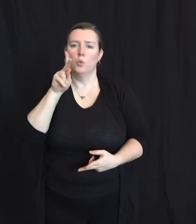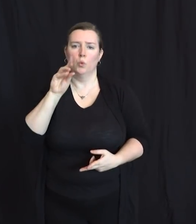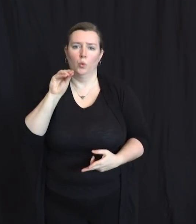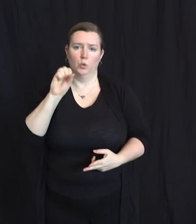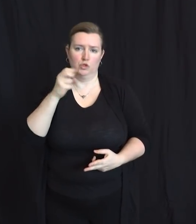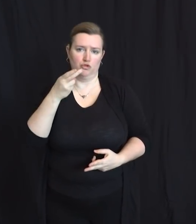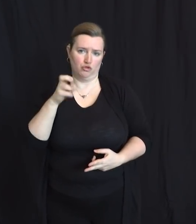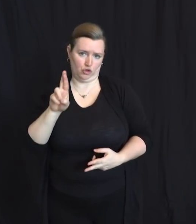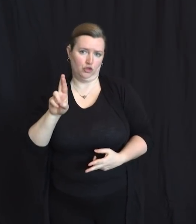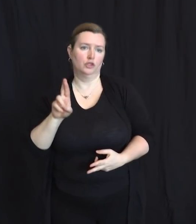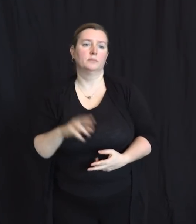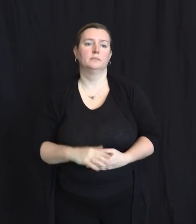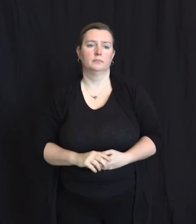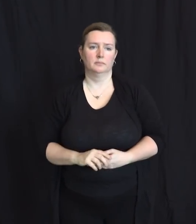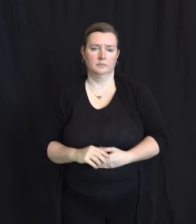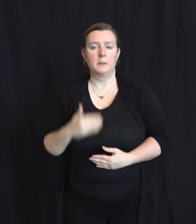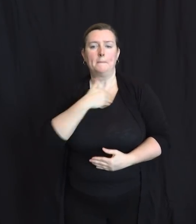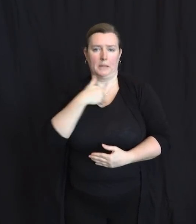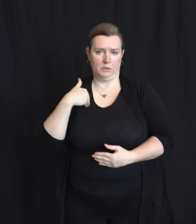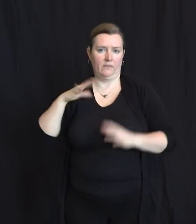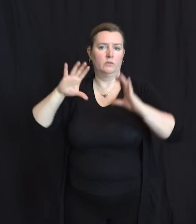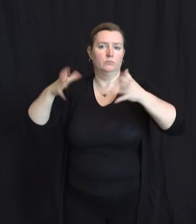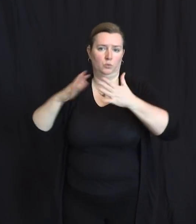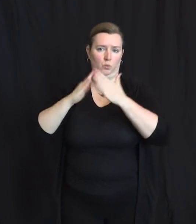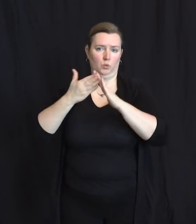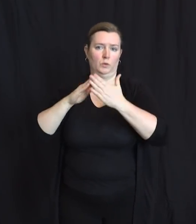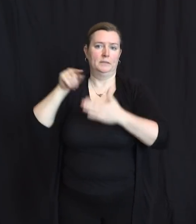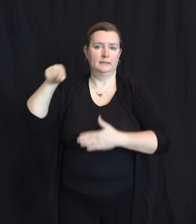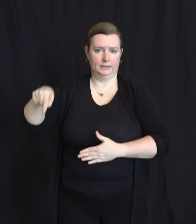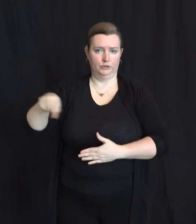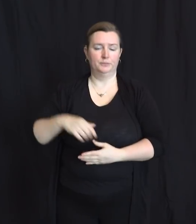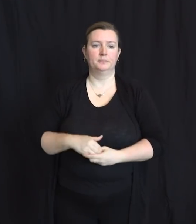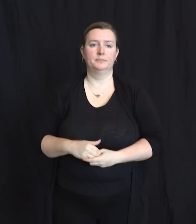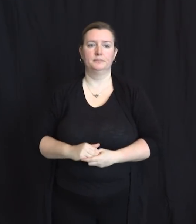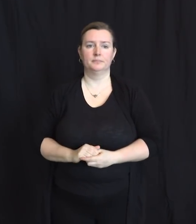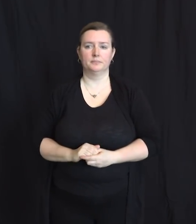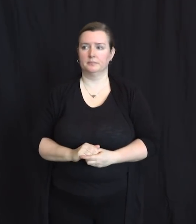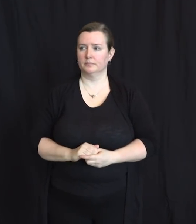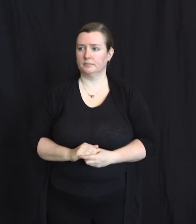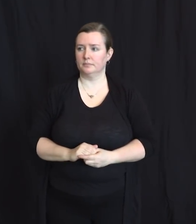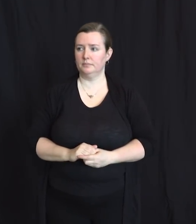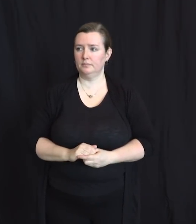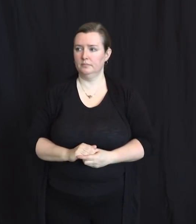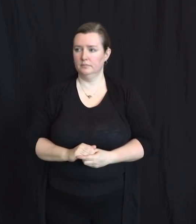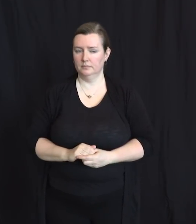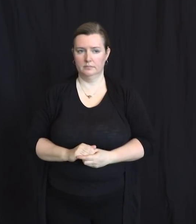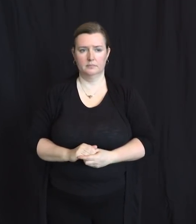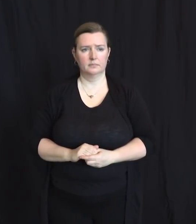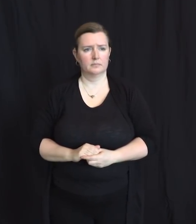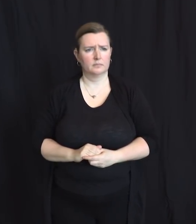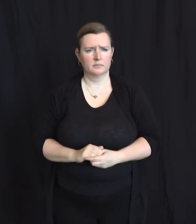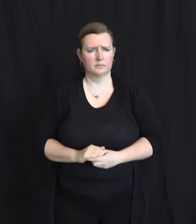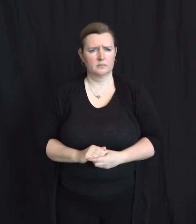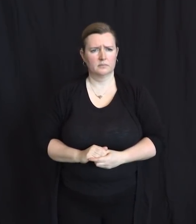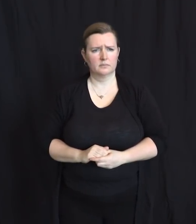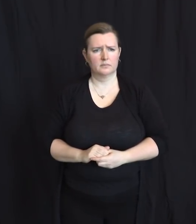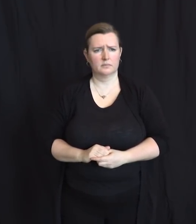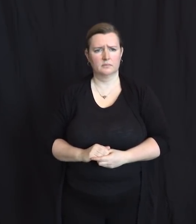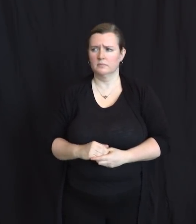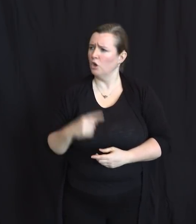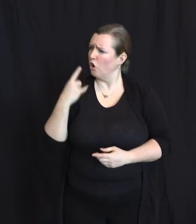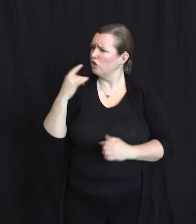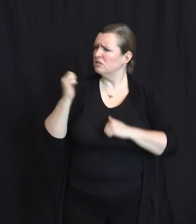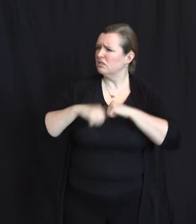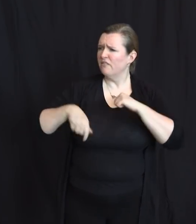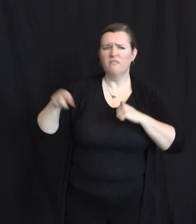man. Talk about the prototypical New Jersey State Trooper, huh? Looks like he's cut out of granite. Rick grew up in